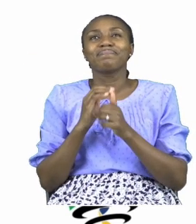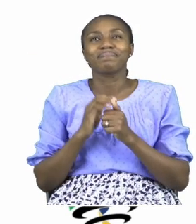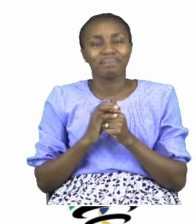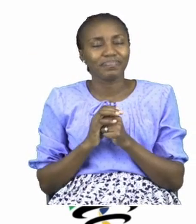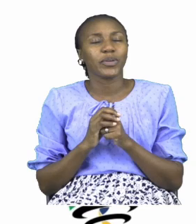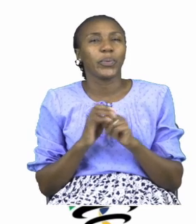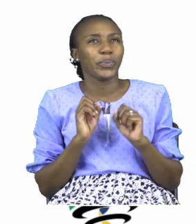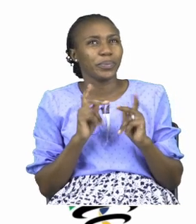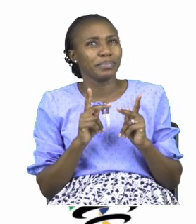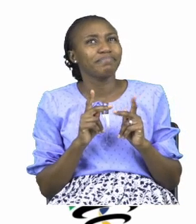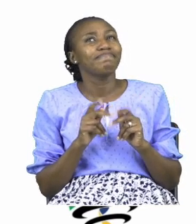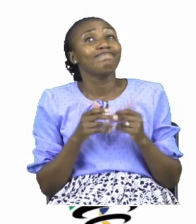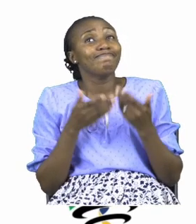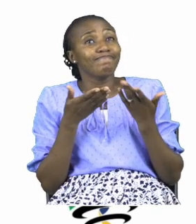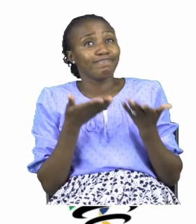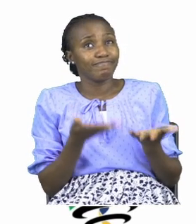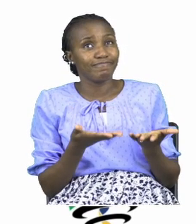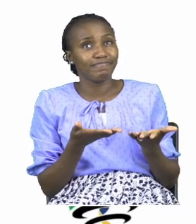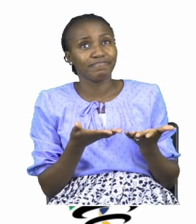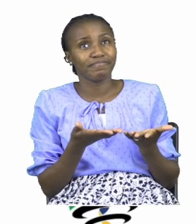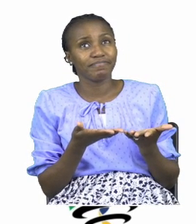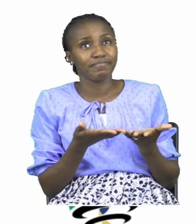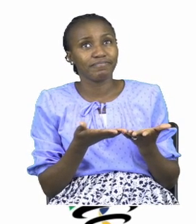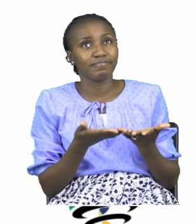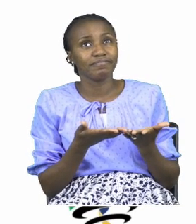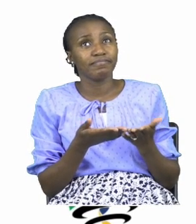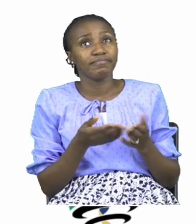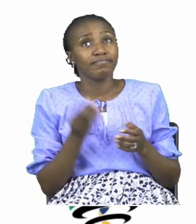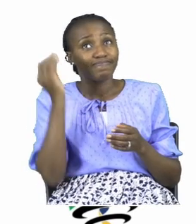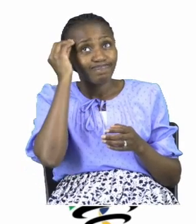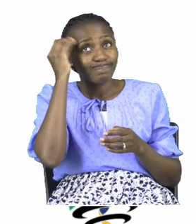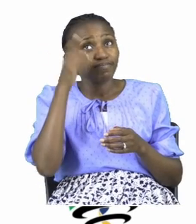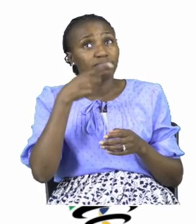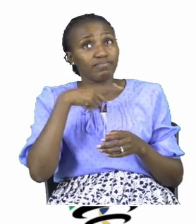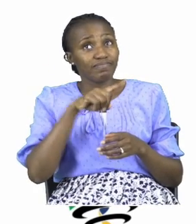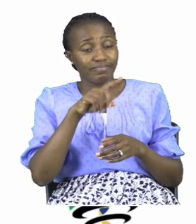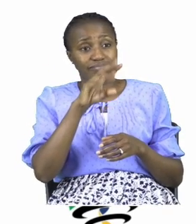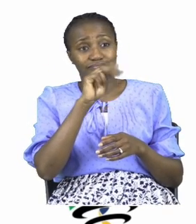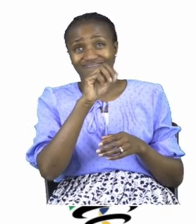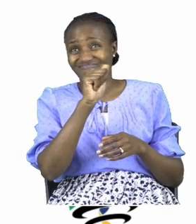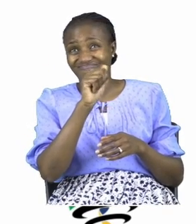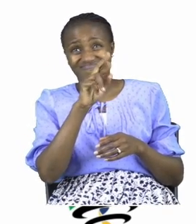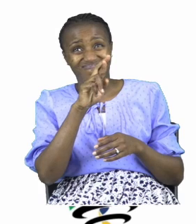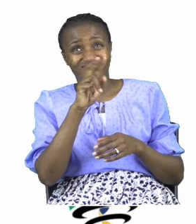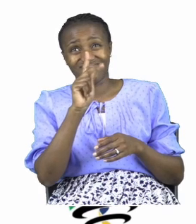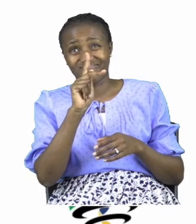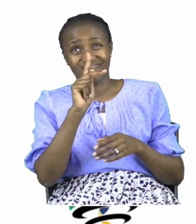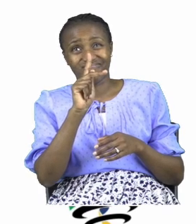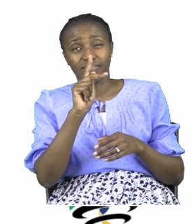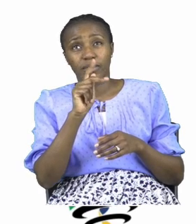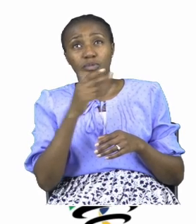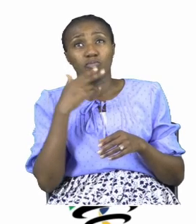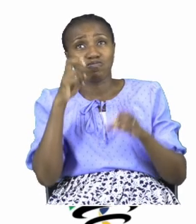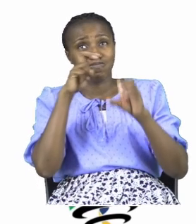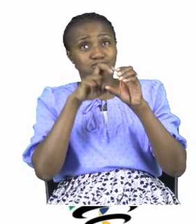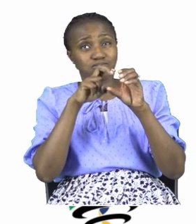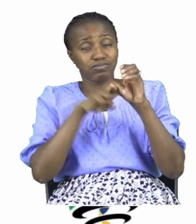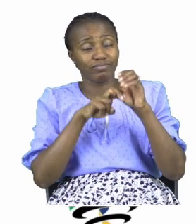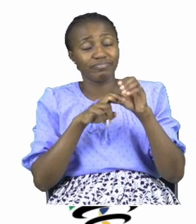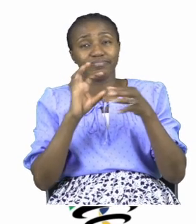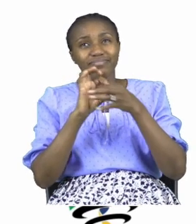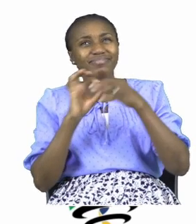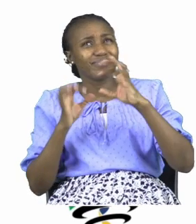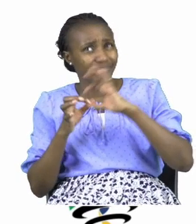So obviously Micah Dickman that made it to the Tokyo 2020 Olympics and did quite